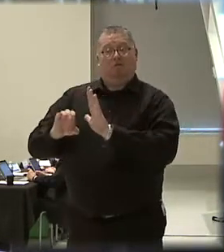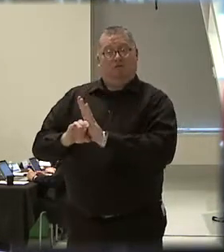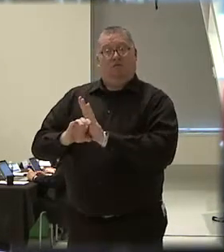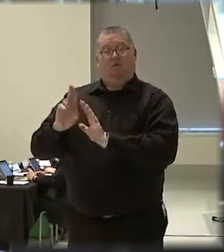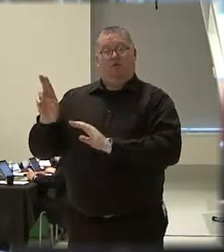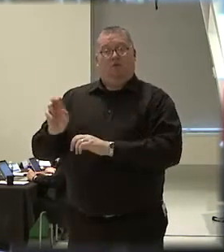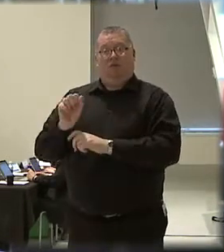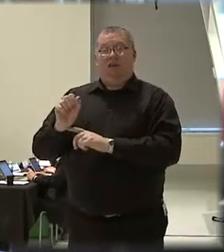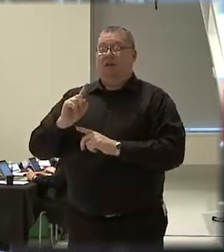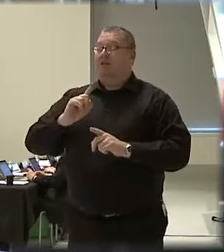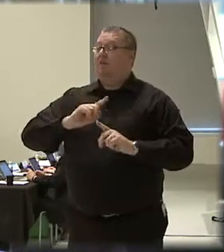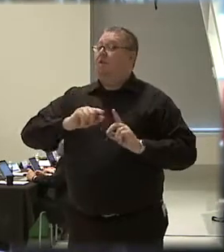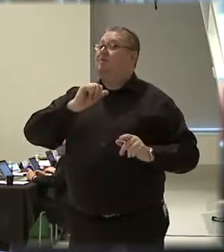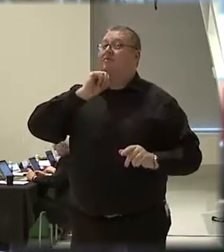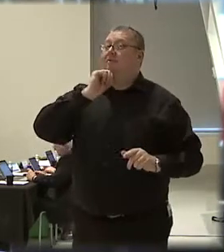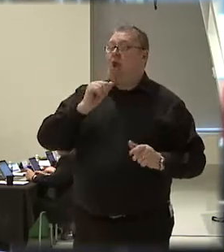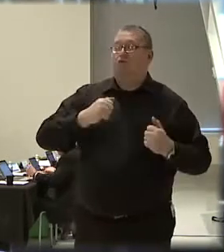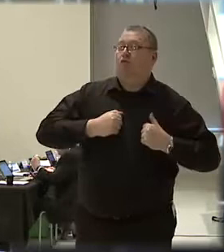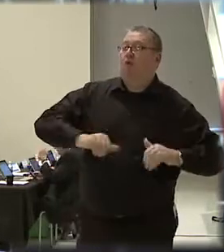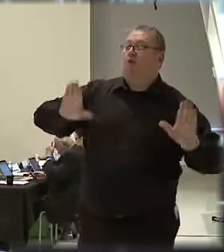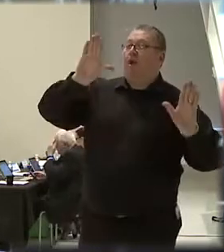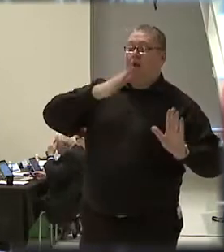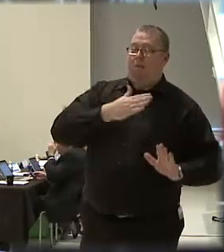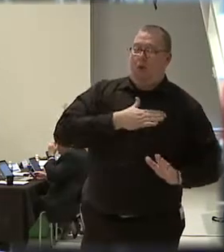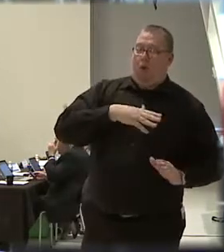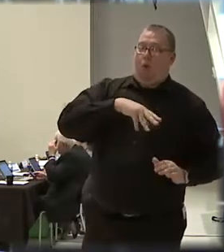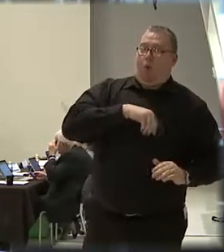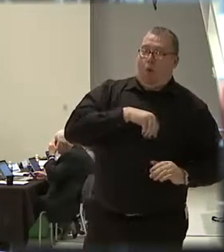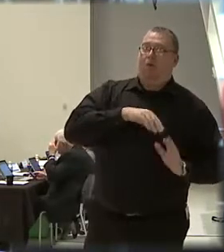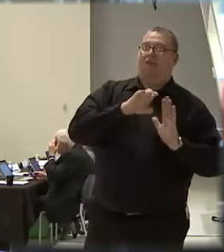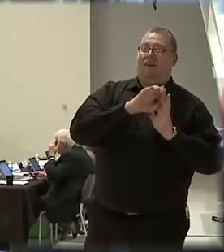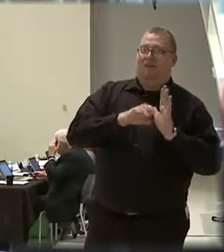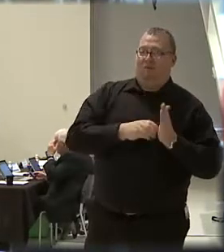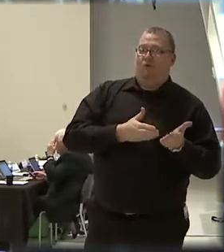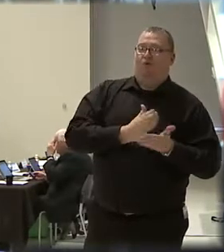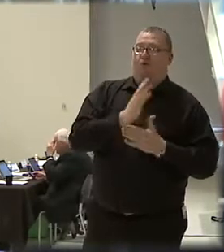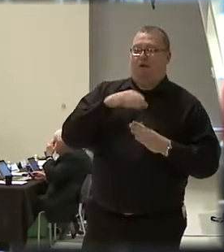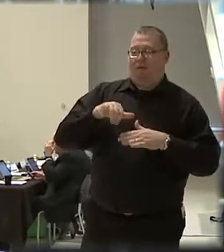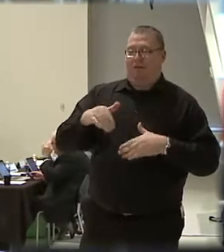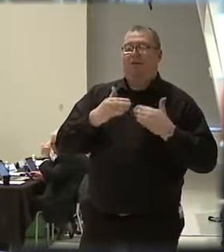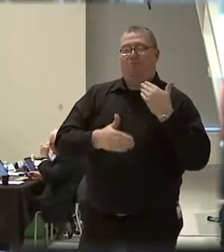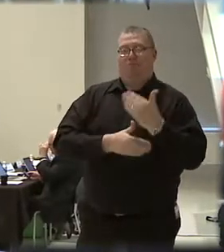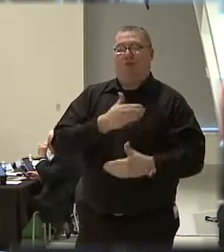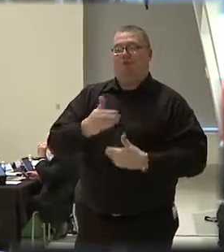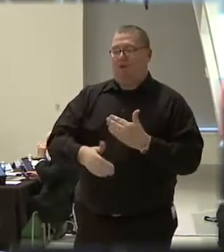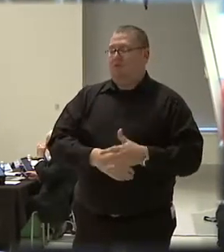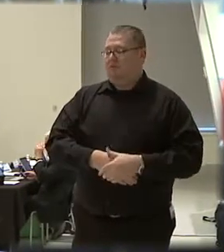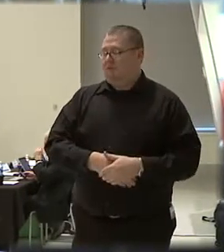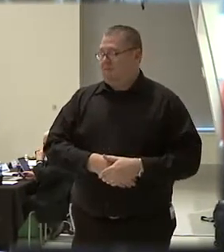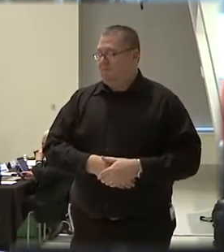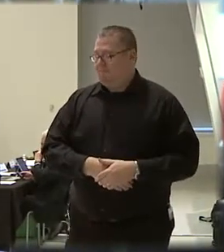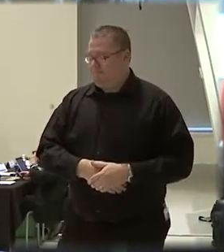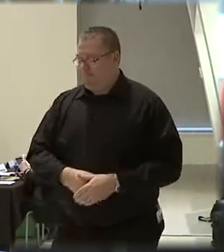did not, however, relinquish their own constitutional rights in that process.